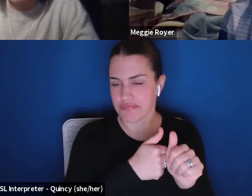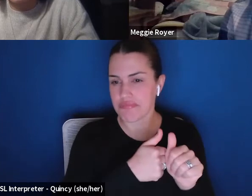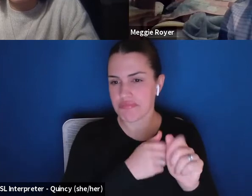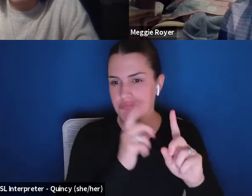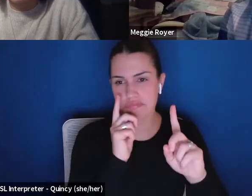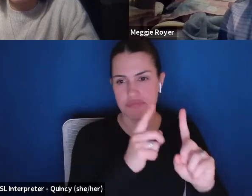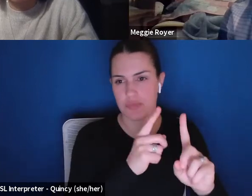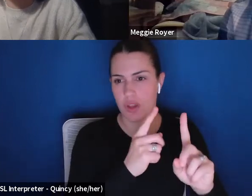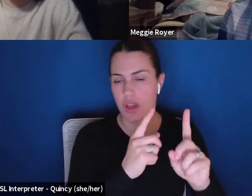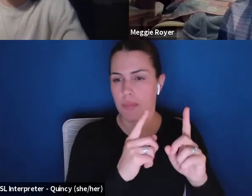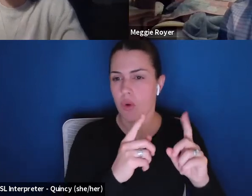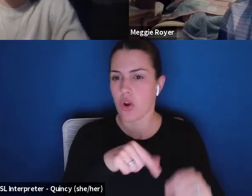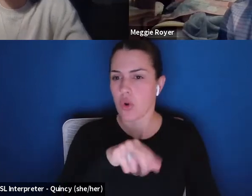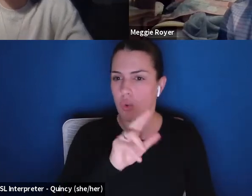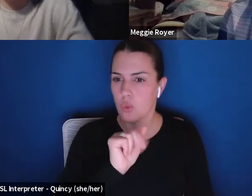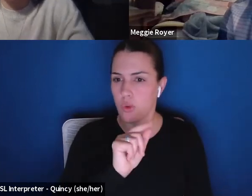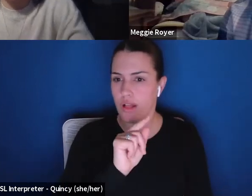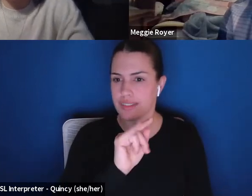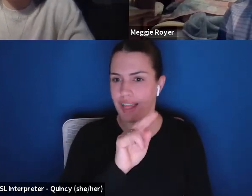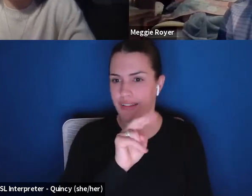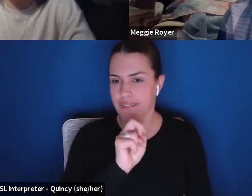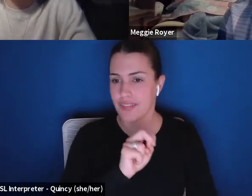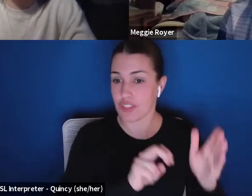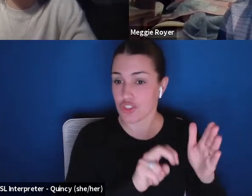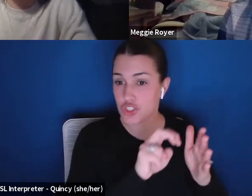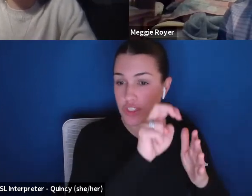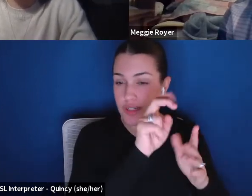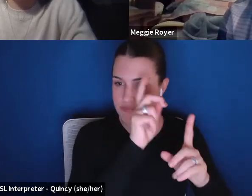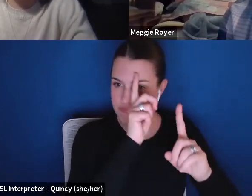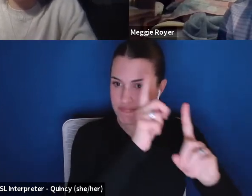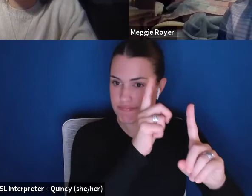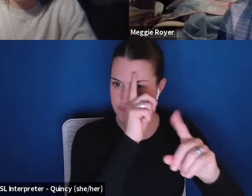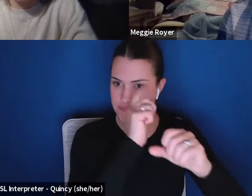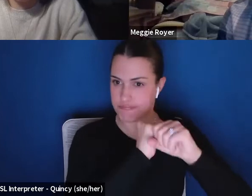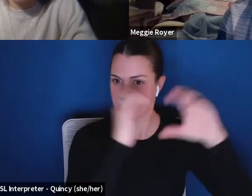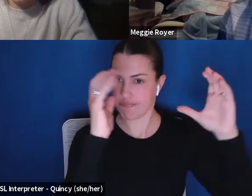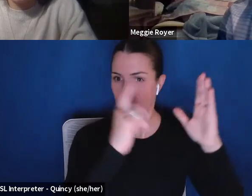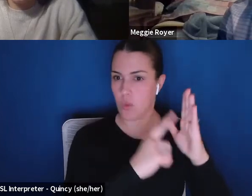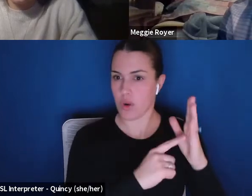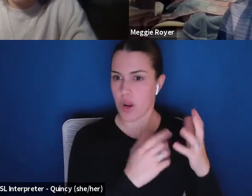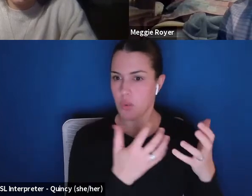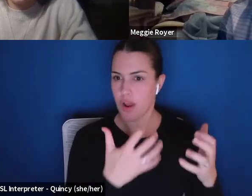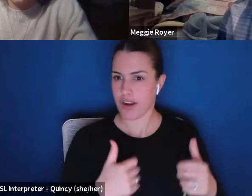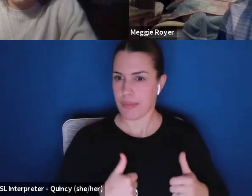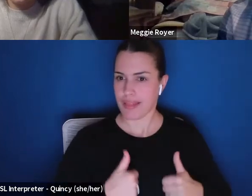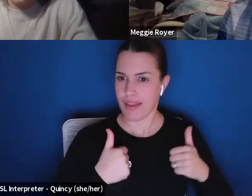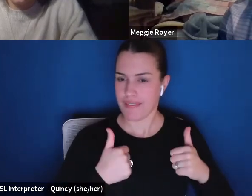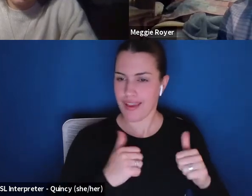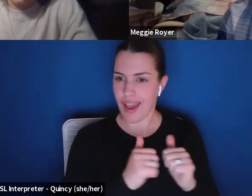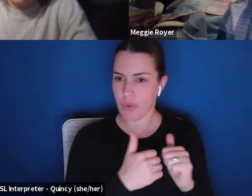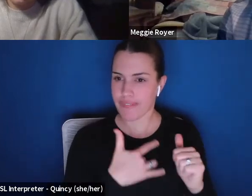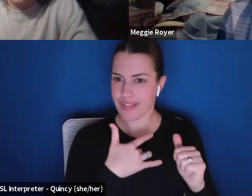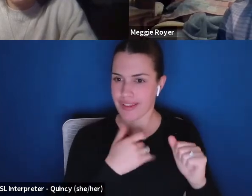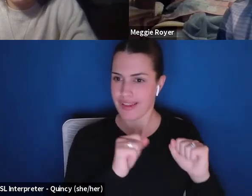more qualitative and they focus more on the journey. So thinking about what do you actually want out of your life and how do you think that you can get